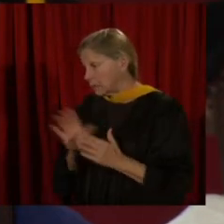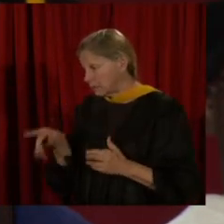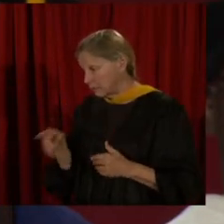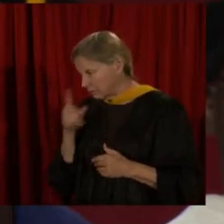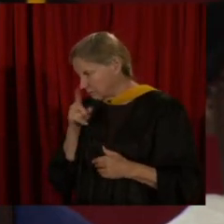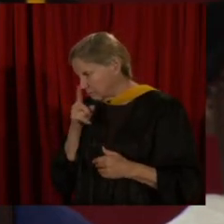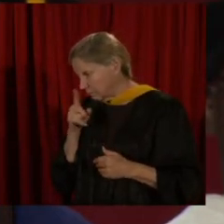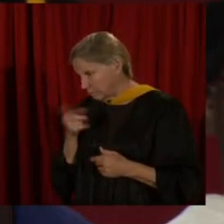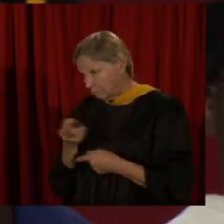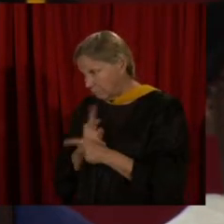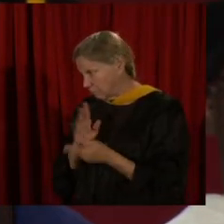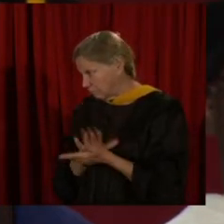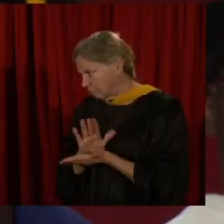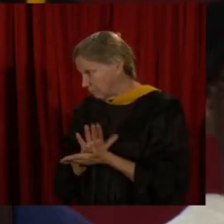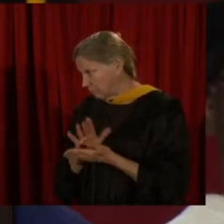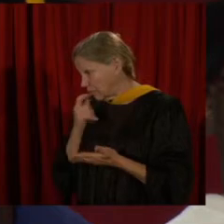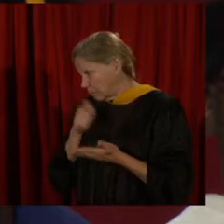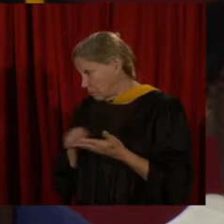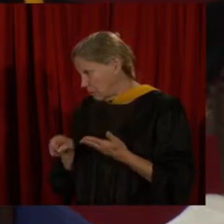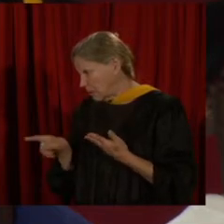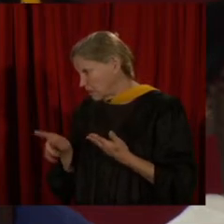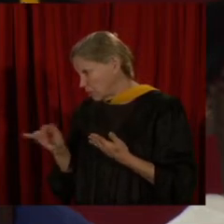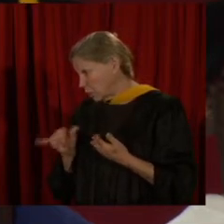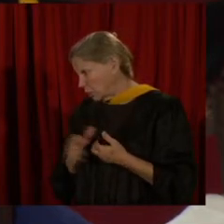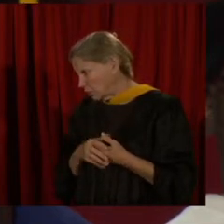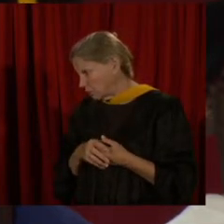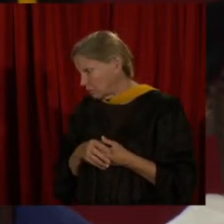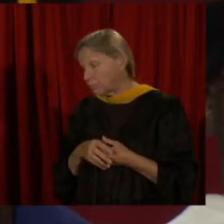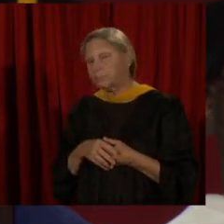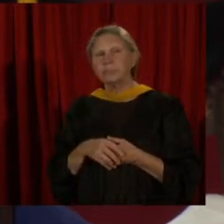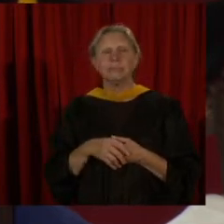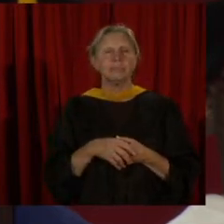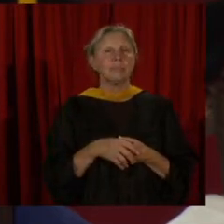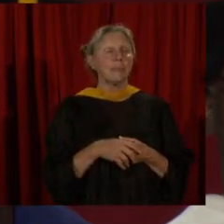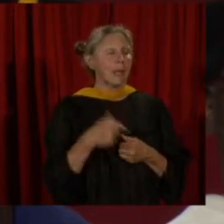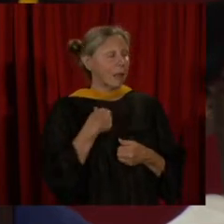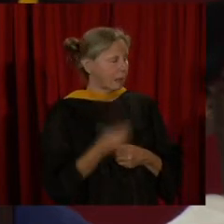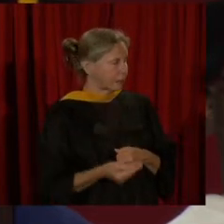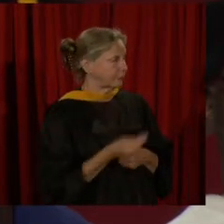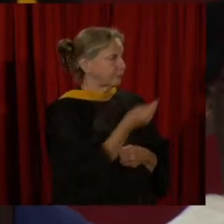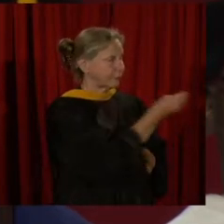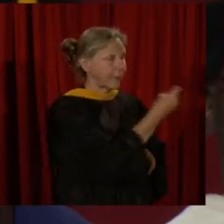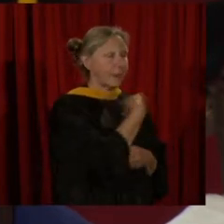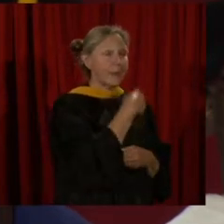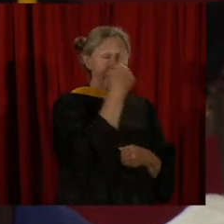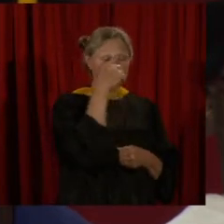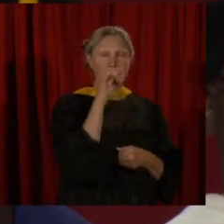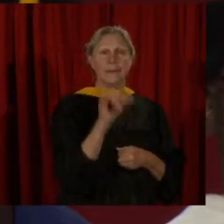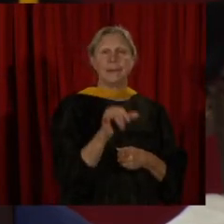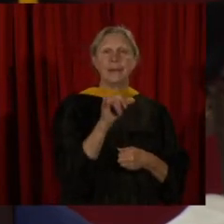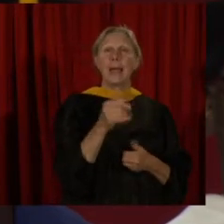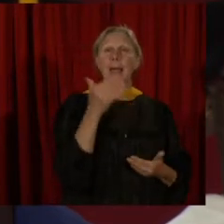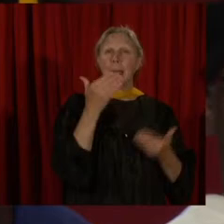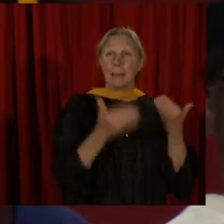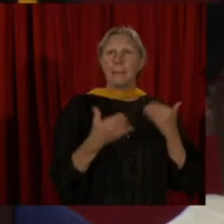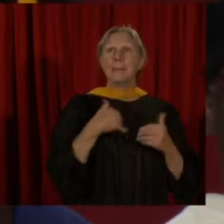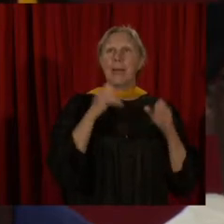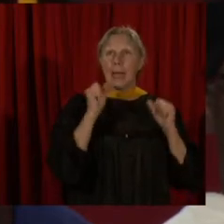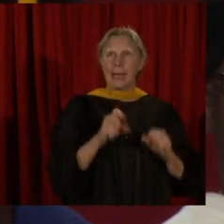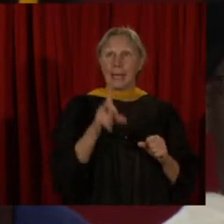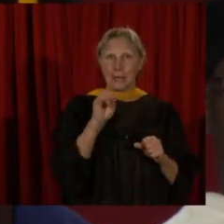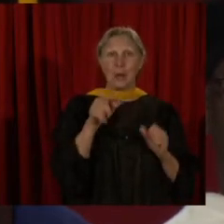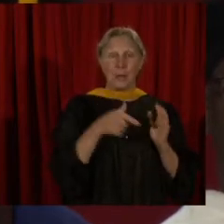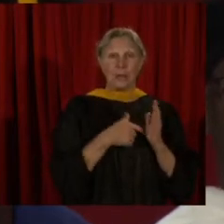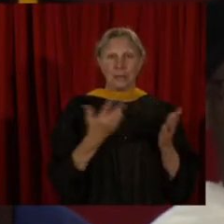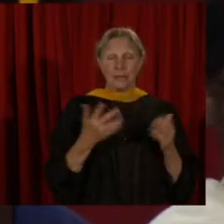"Hey, can I borrow a piece of paper and a pencil?" As I gave it to him, I thought, huh, maybe I can do this